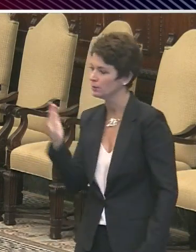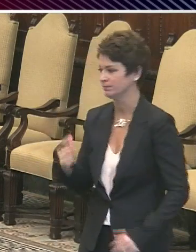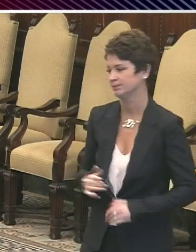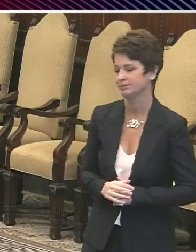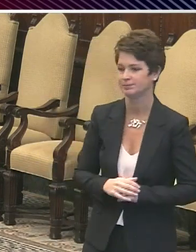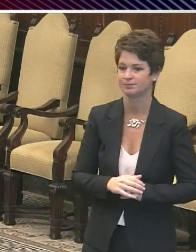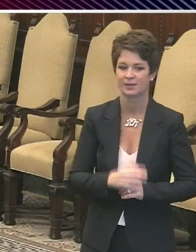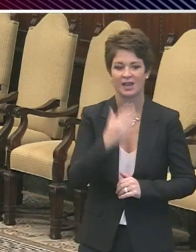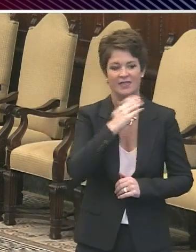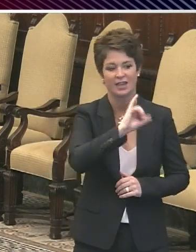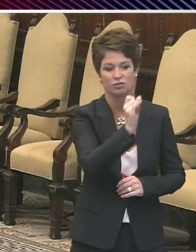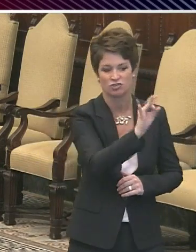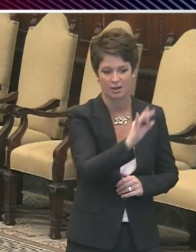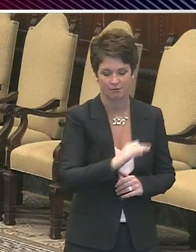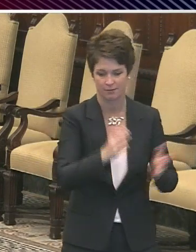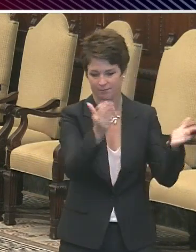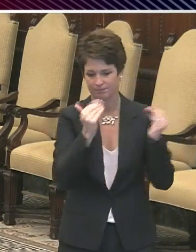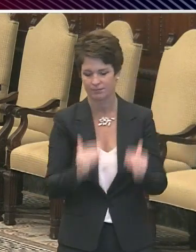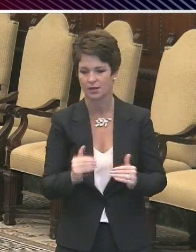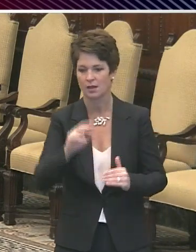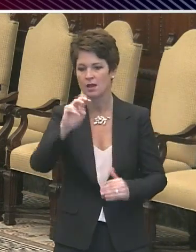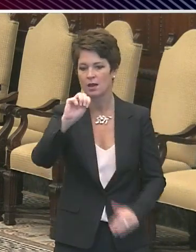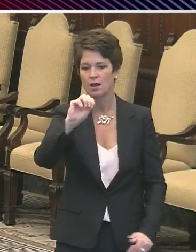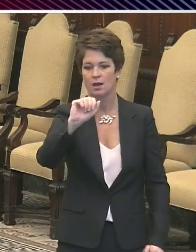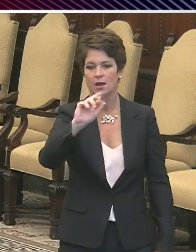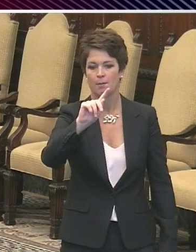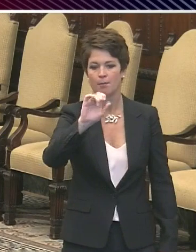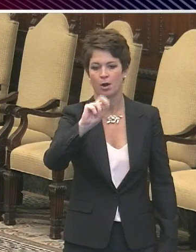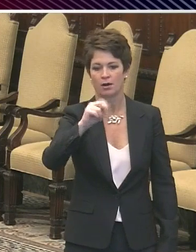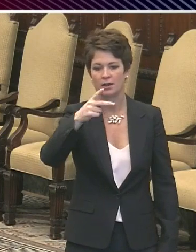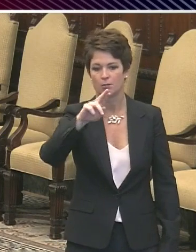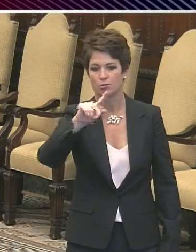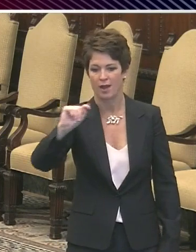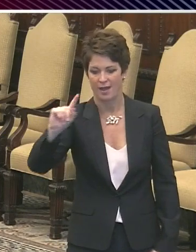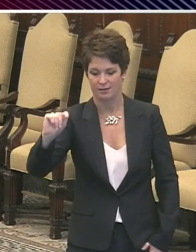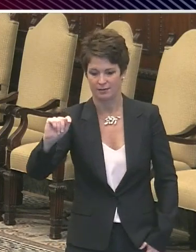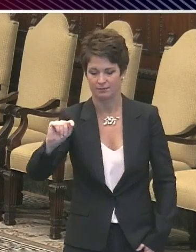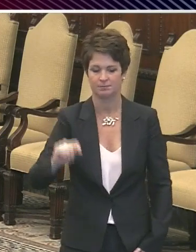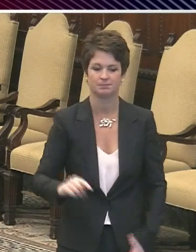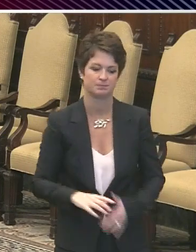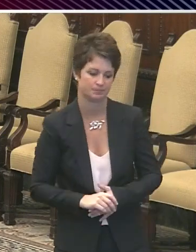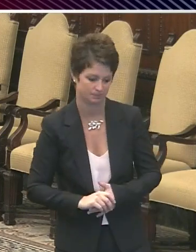good. All right. Thank you, Jeff. Now we go back to Martin Pratt of Philly YBN.